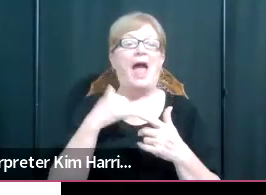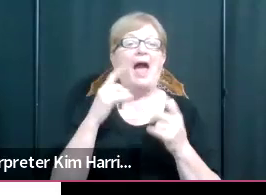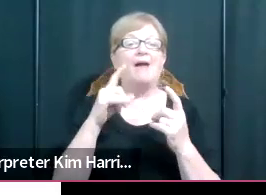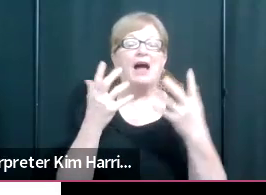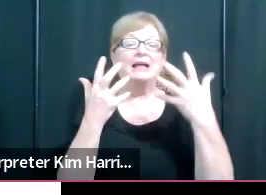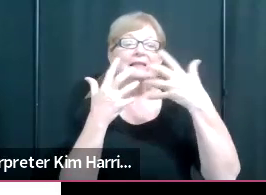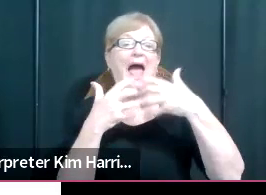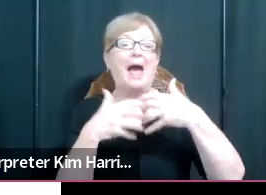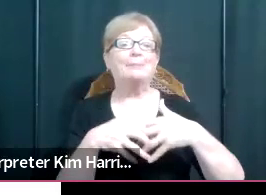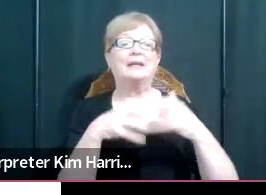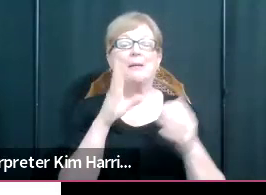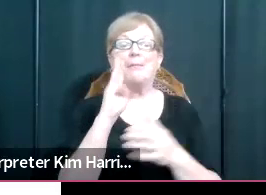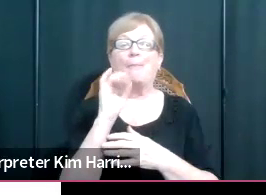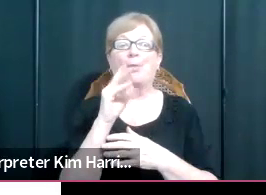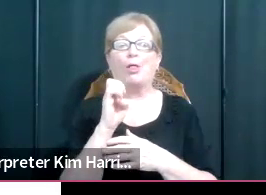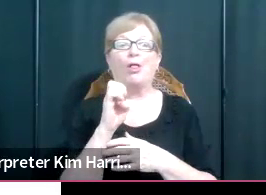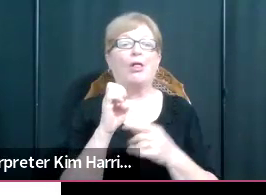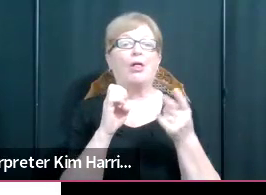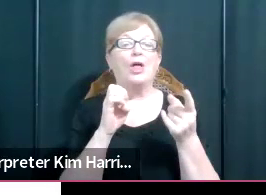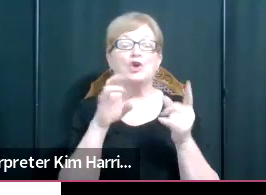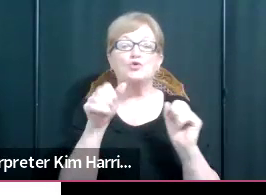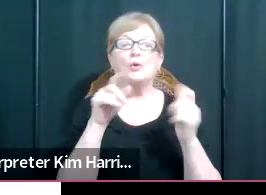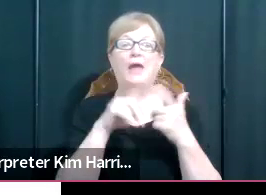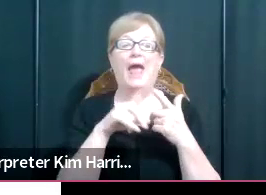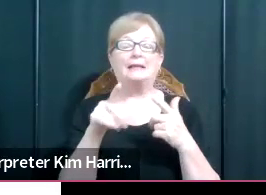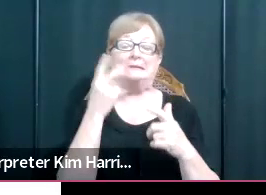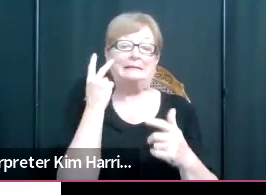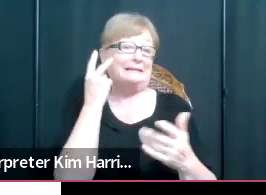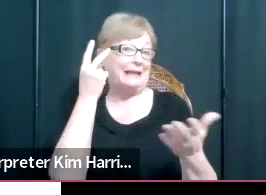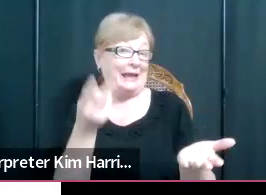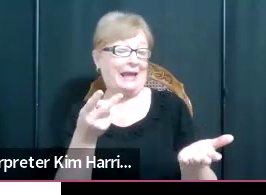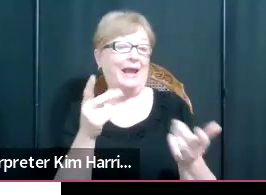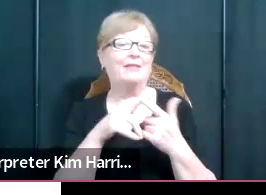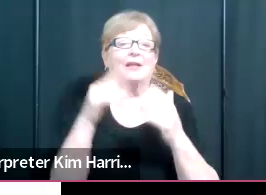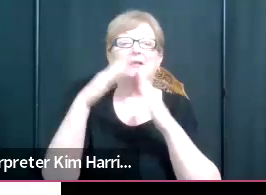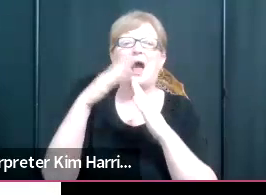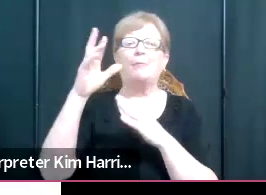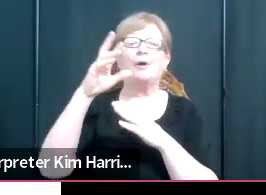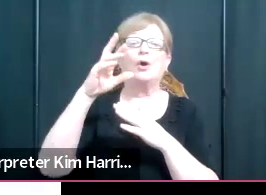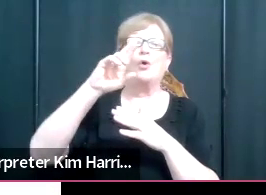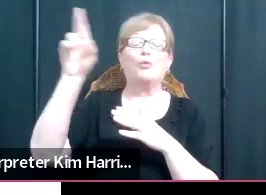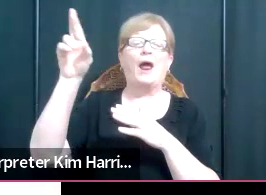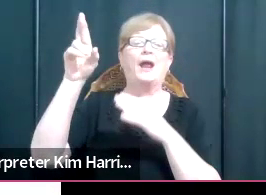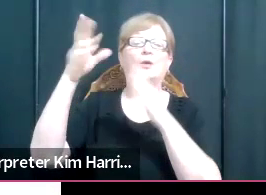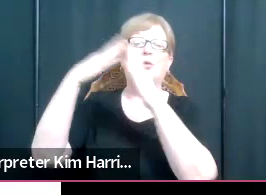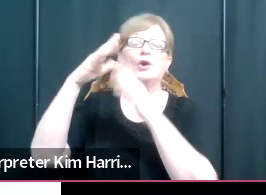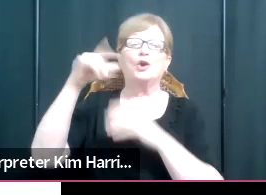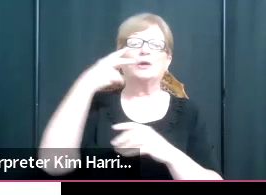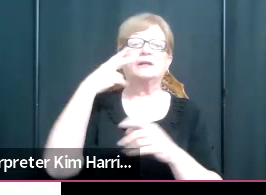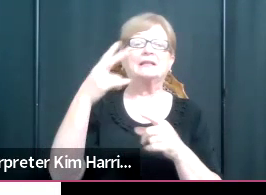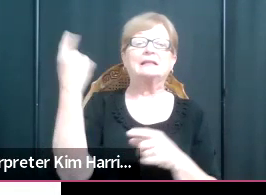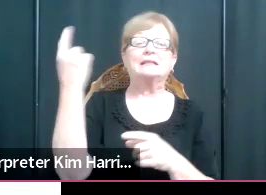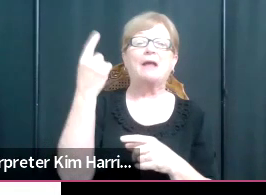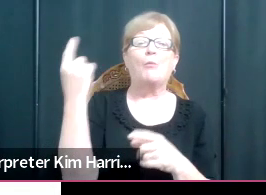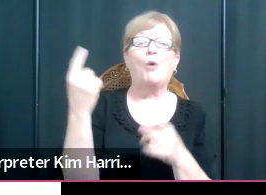bubble wands that you can sort of see in the top right corner here, where someone